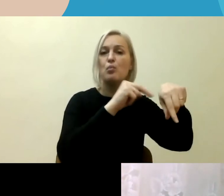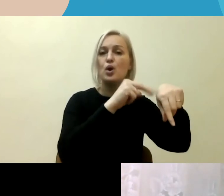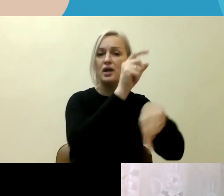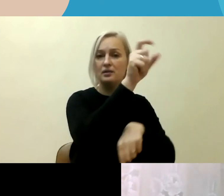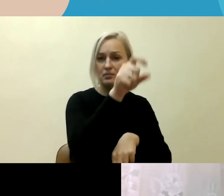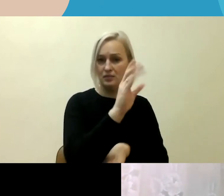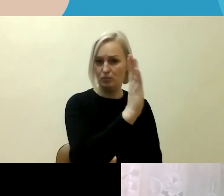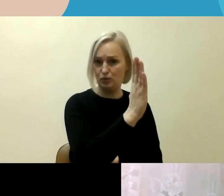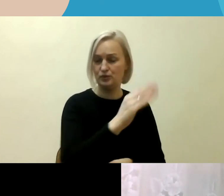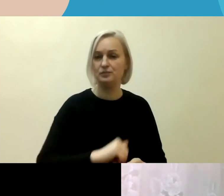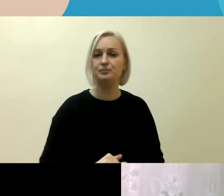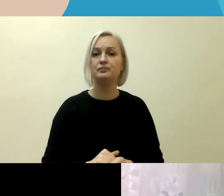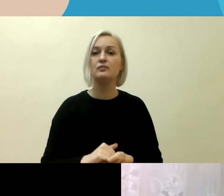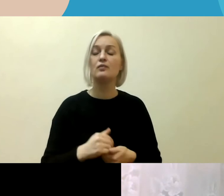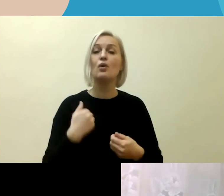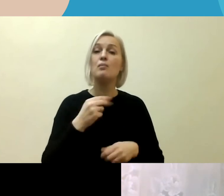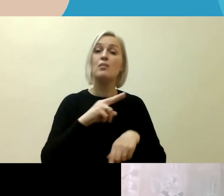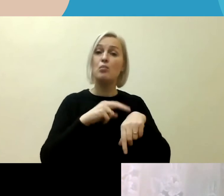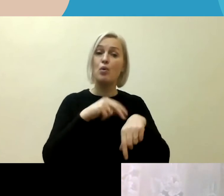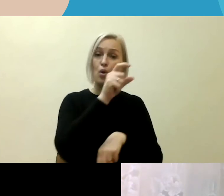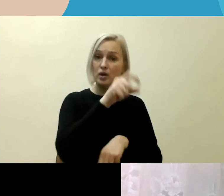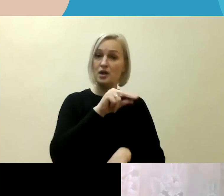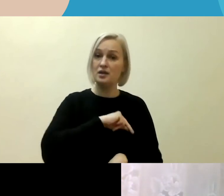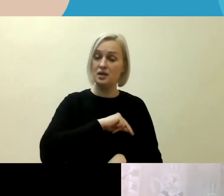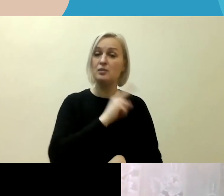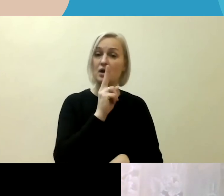We also provide such trainings for